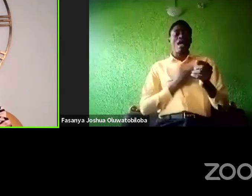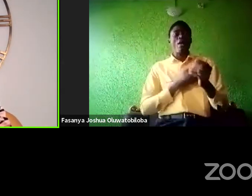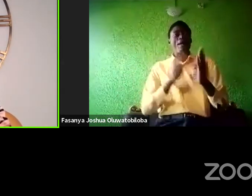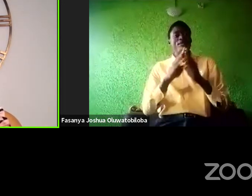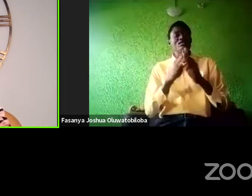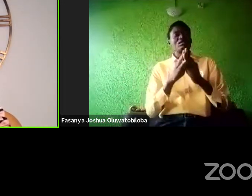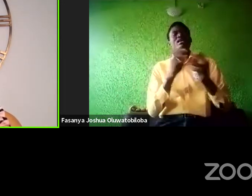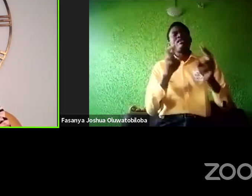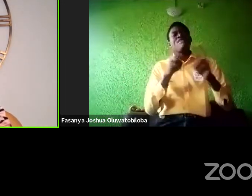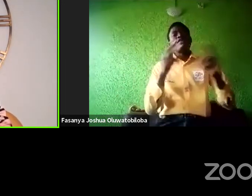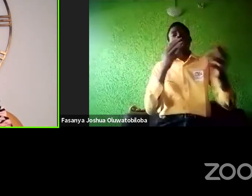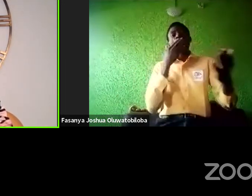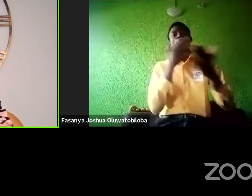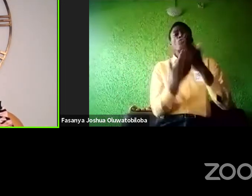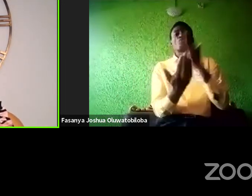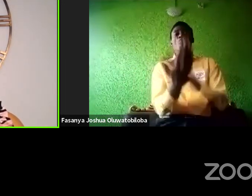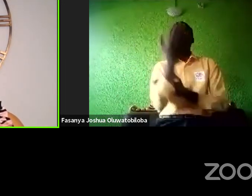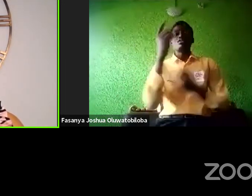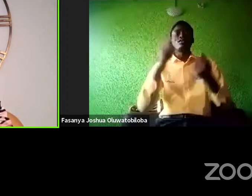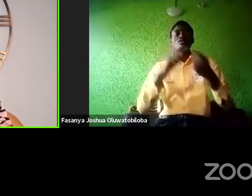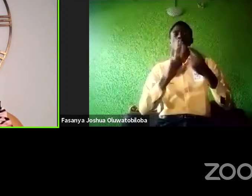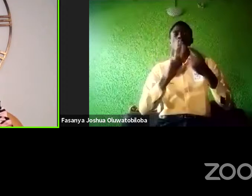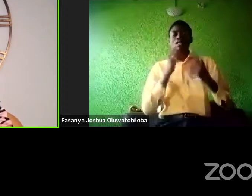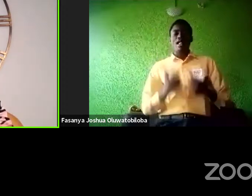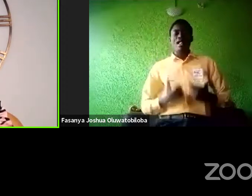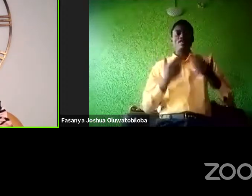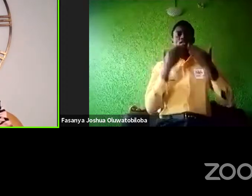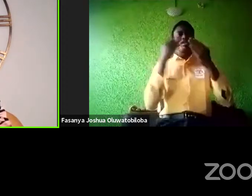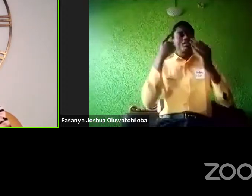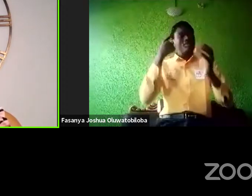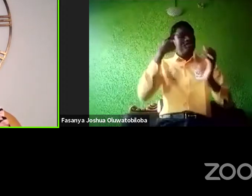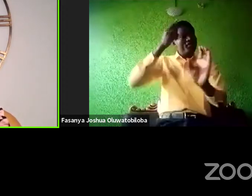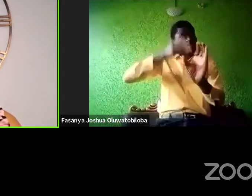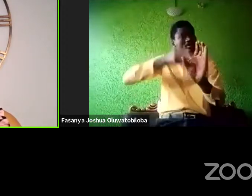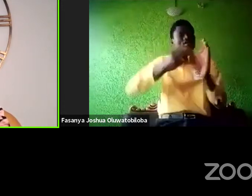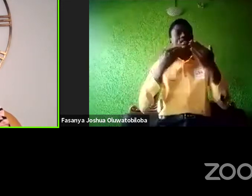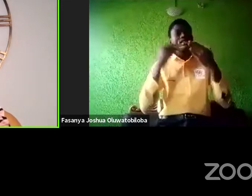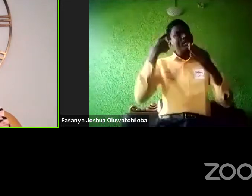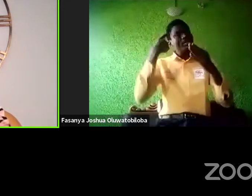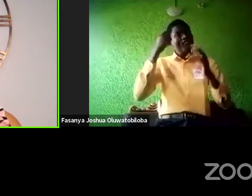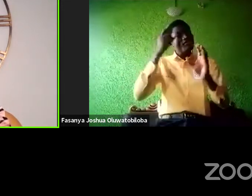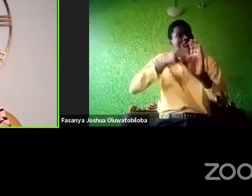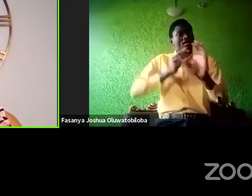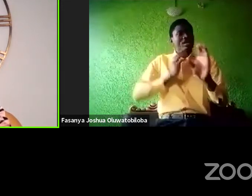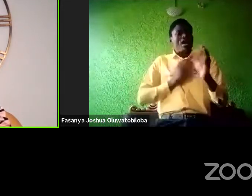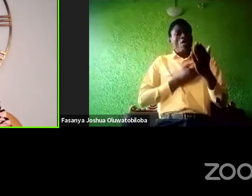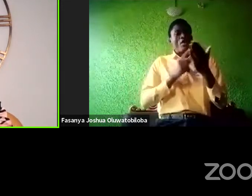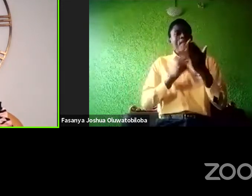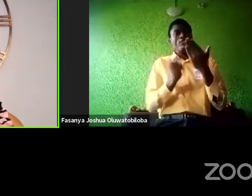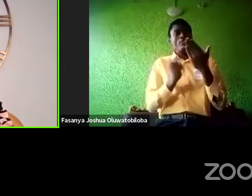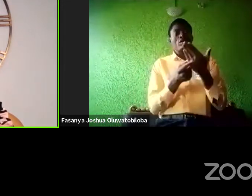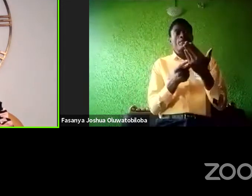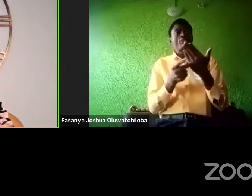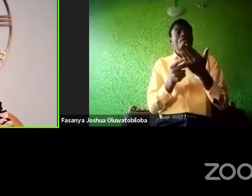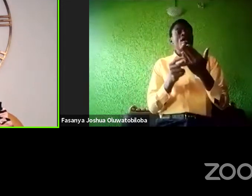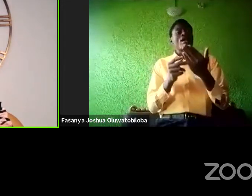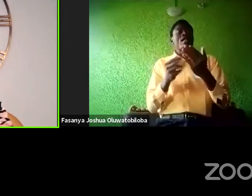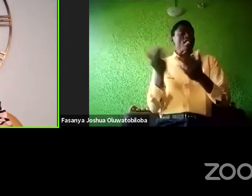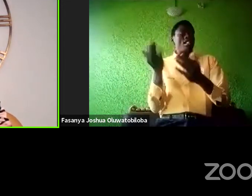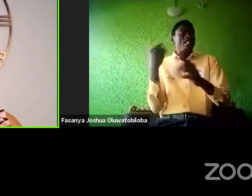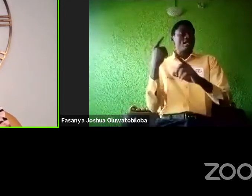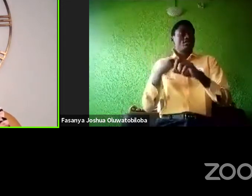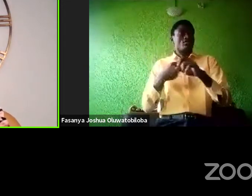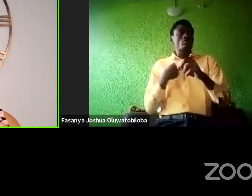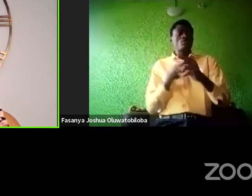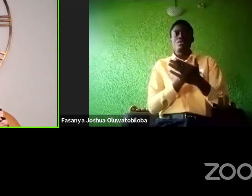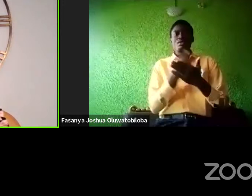say thank you for logging in. Thank you for being on our timeline. You make this happen. Last month, we actually discussed about